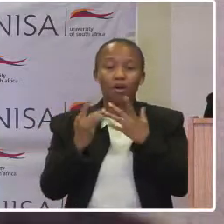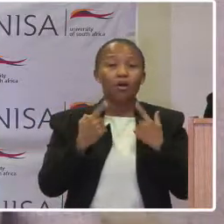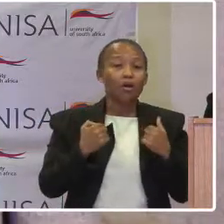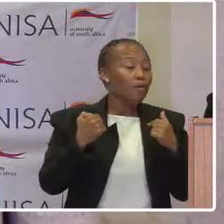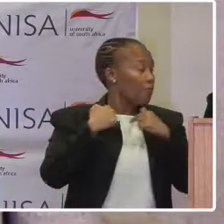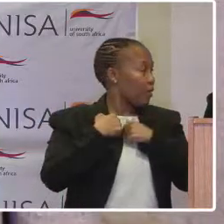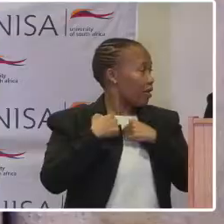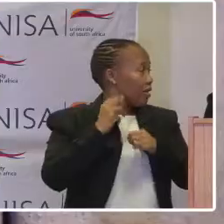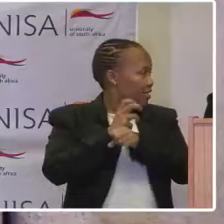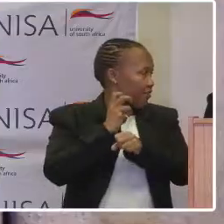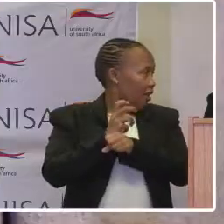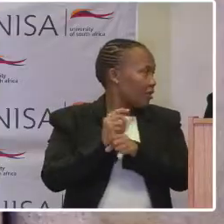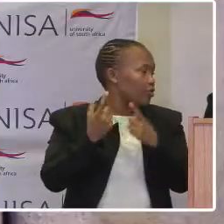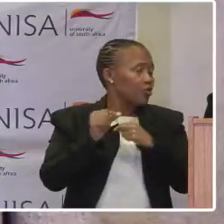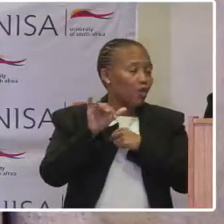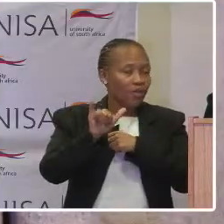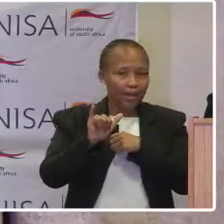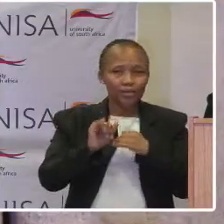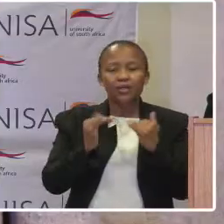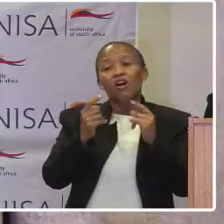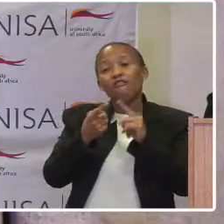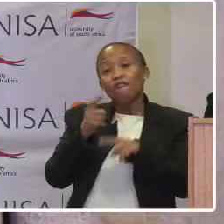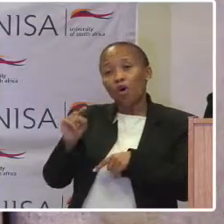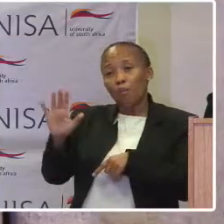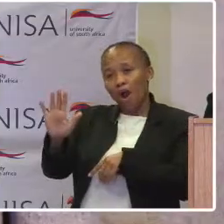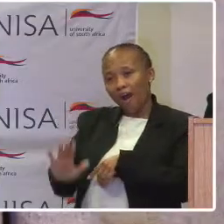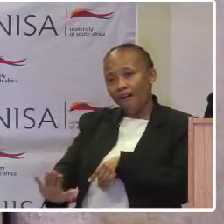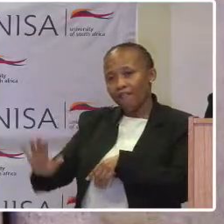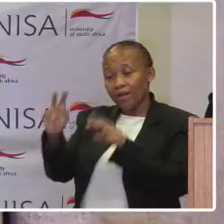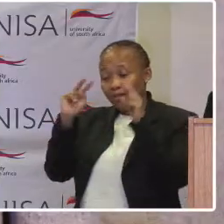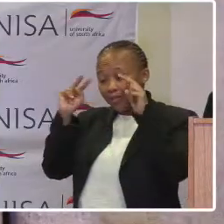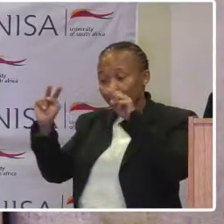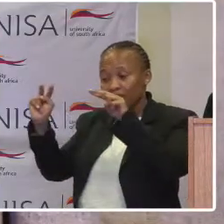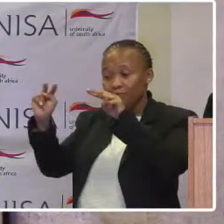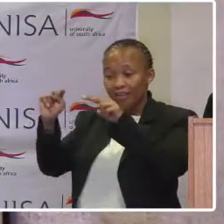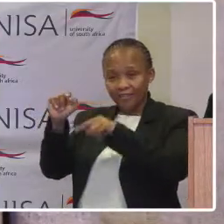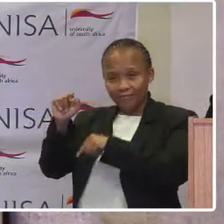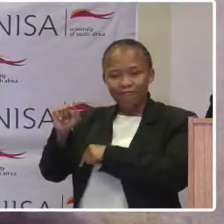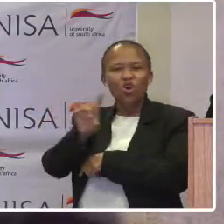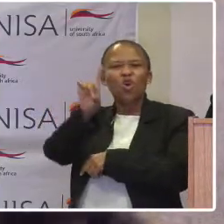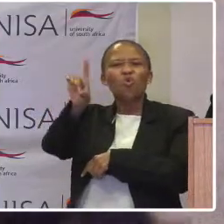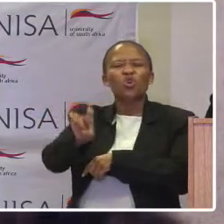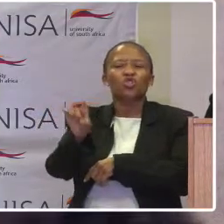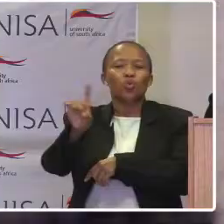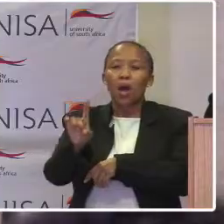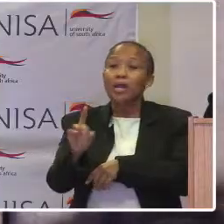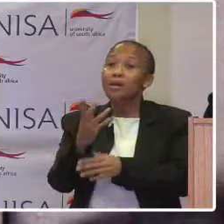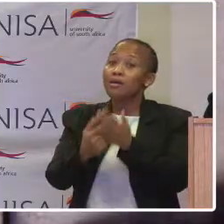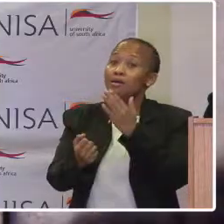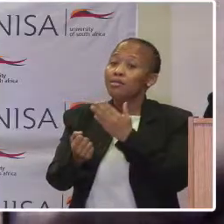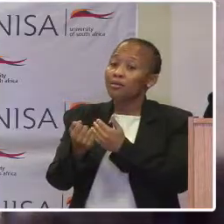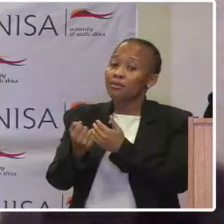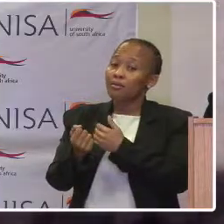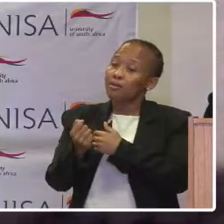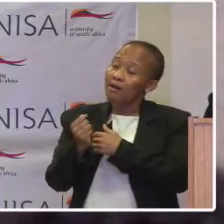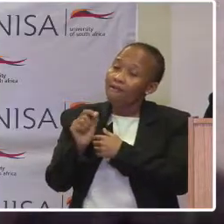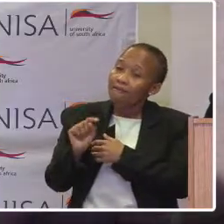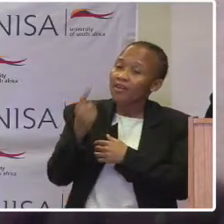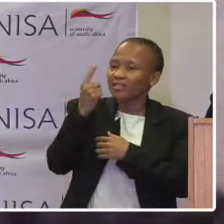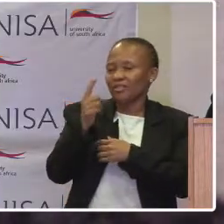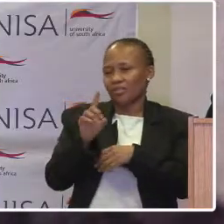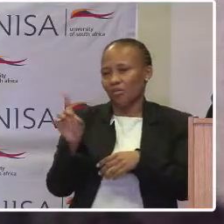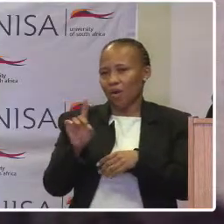climate. So from an African perspective, it's that question of what comes first. I know one of the state leaders argued